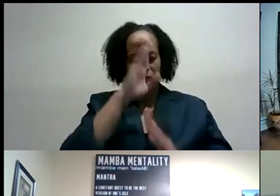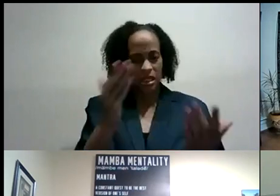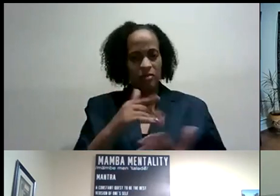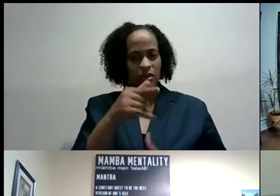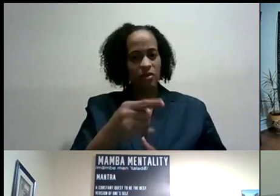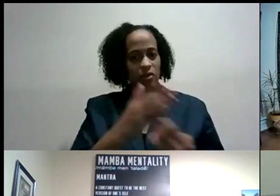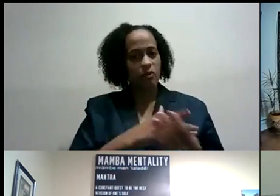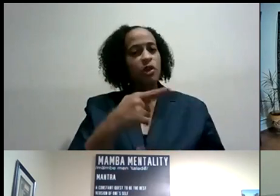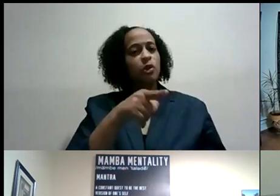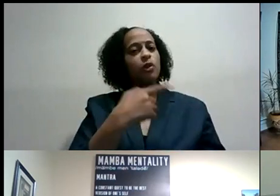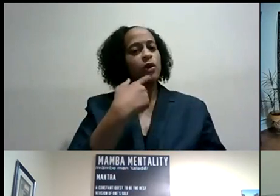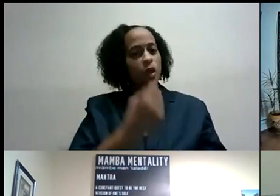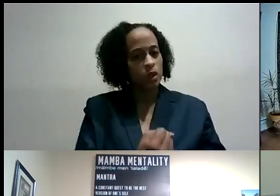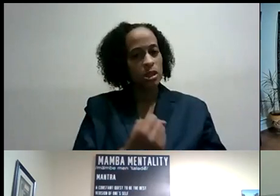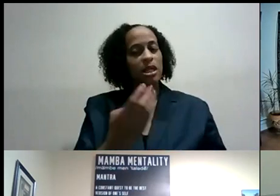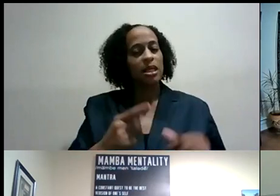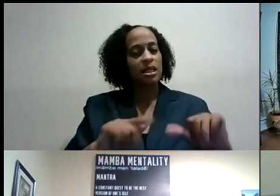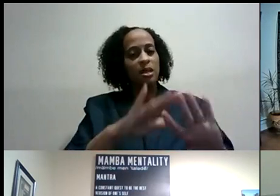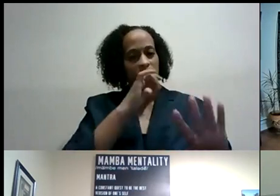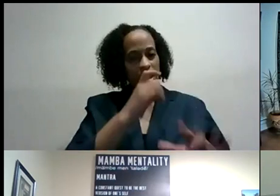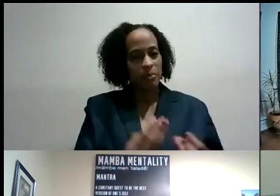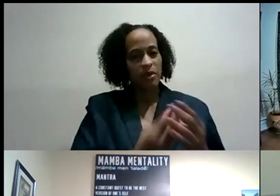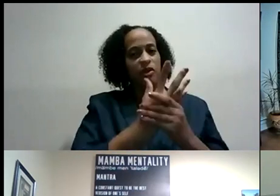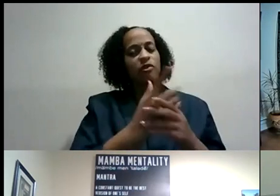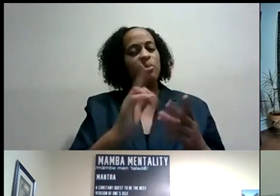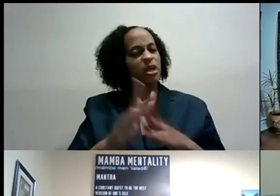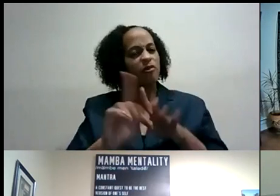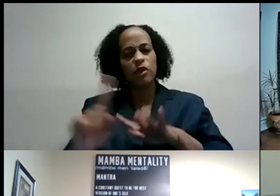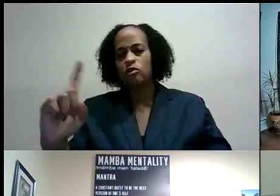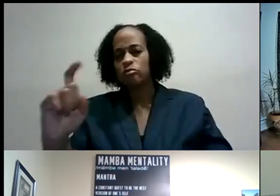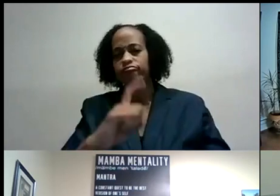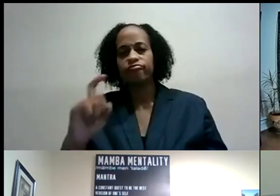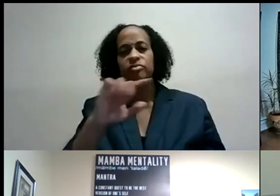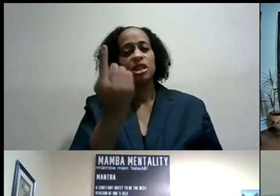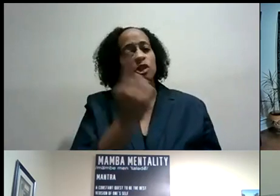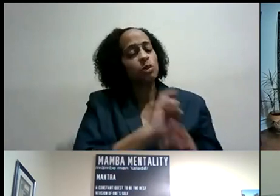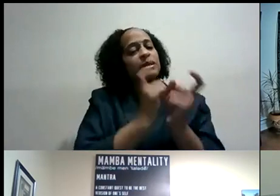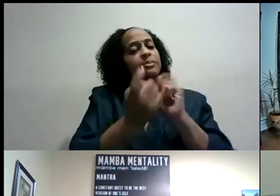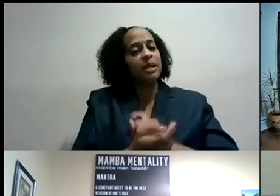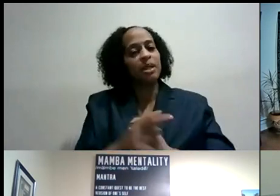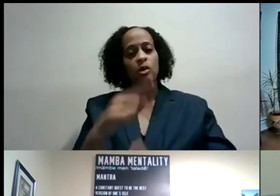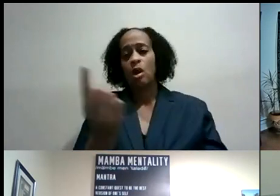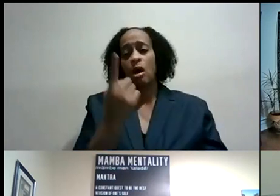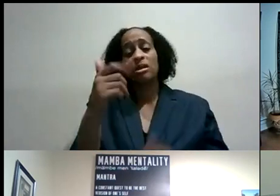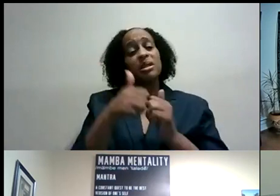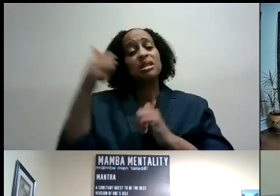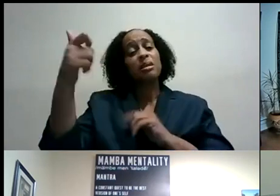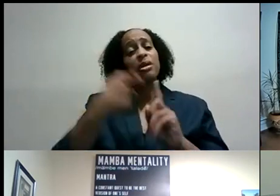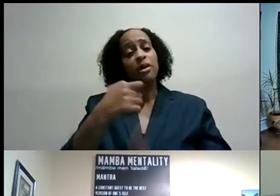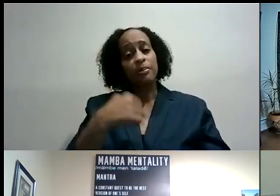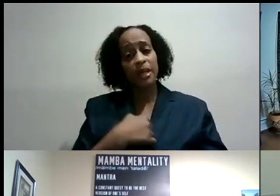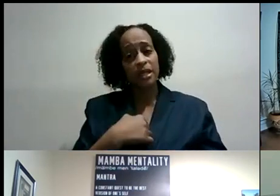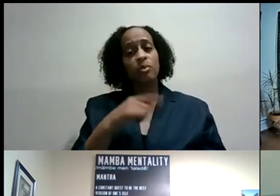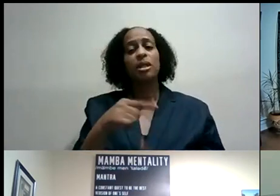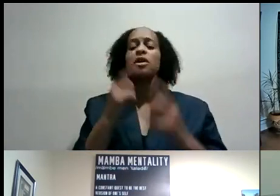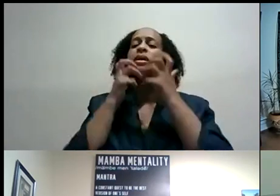you're cursed, the land will not bring forth, you'll be a fugitive. You, unless you repent, you'll always be separated from me. When he